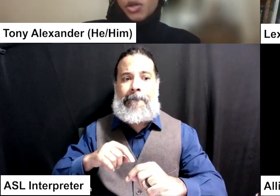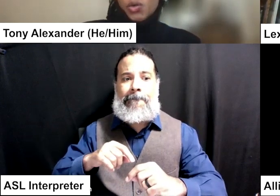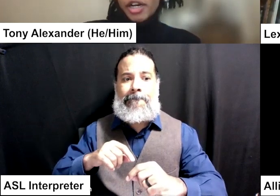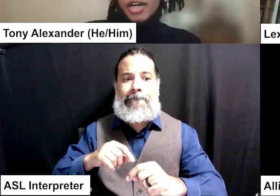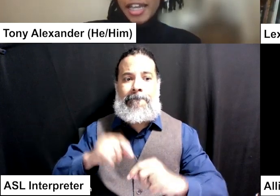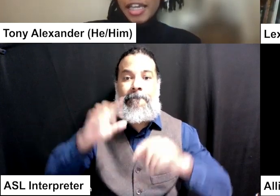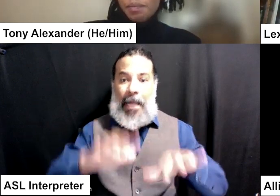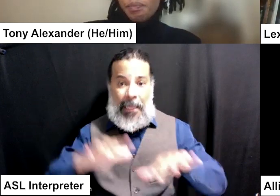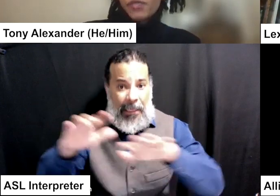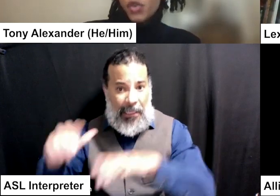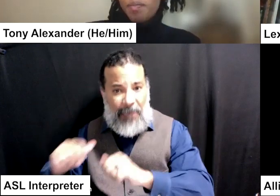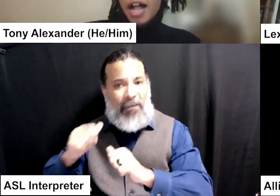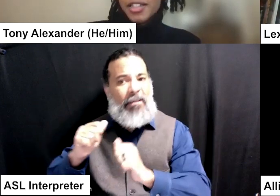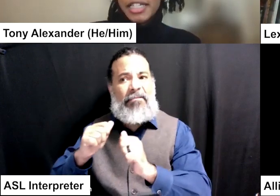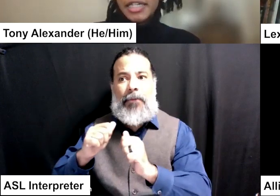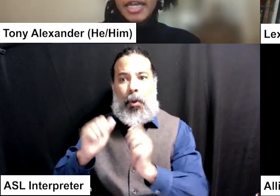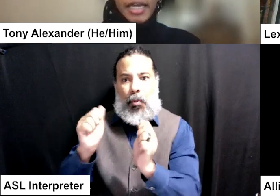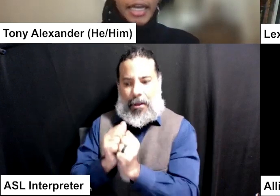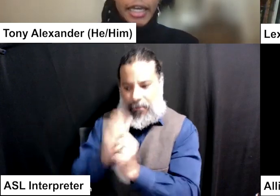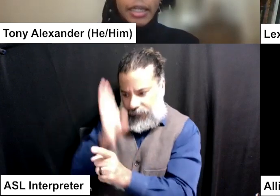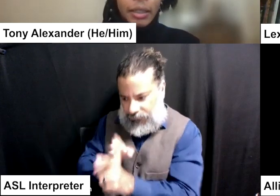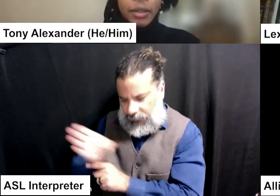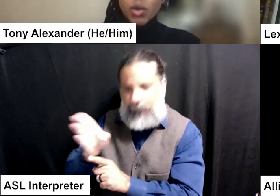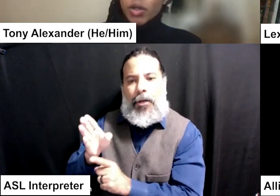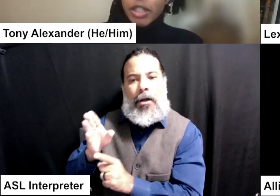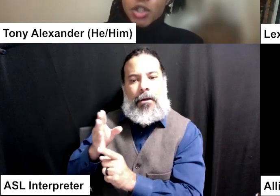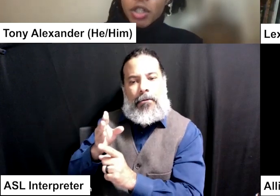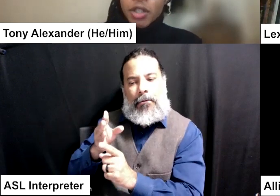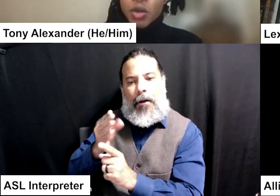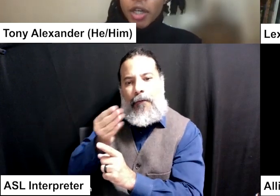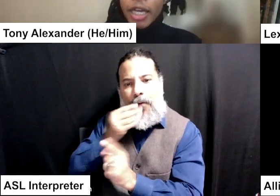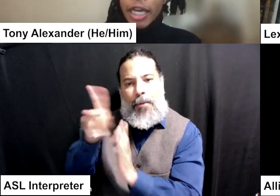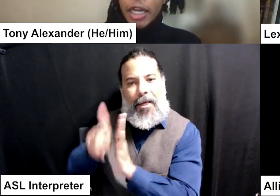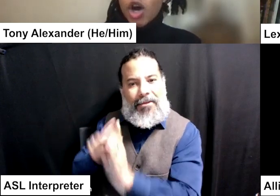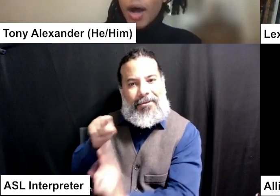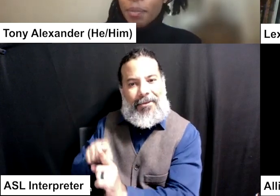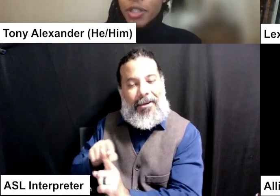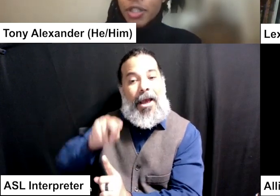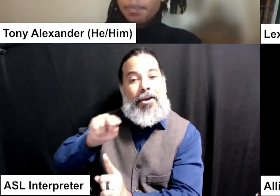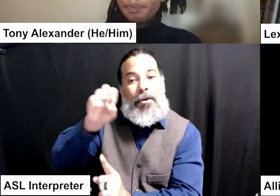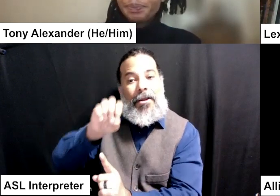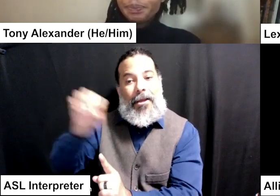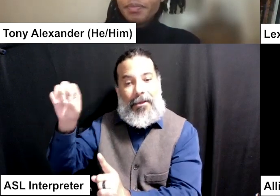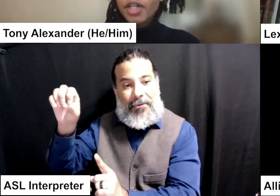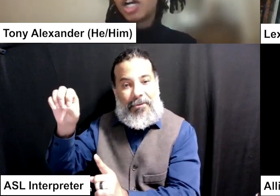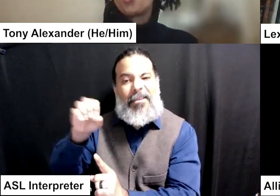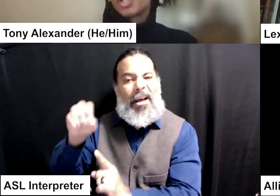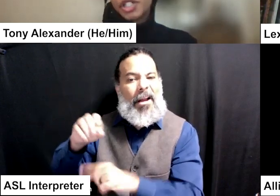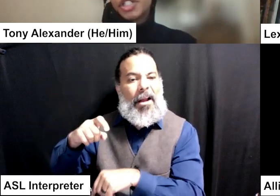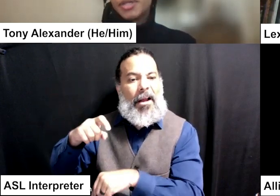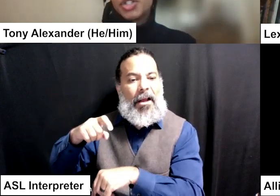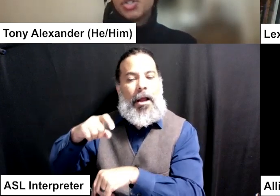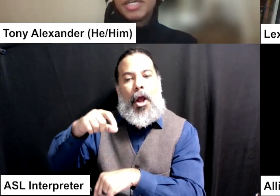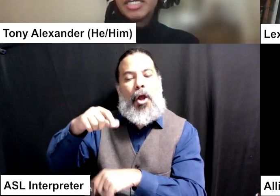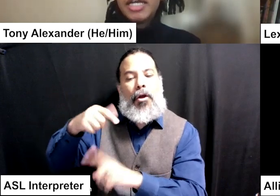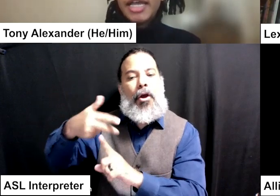leaving with a career in food policy. And Northeastern is on a co-op system, on a quarter